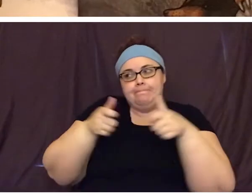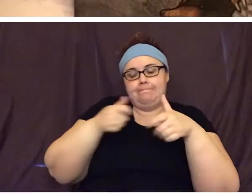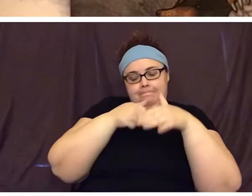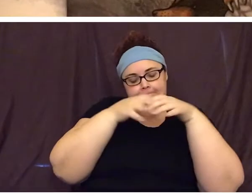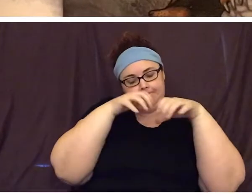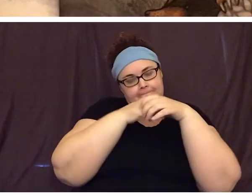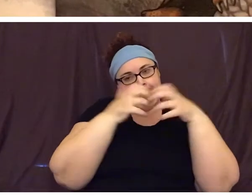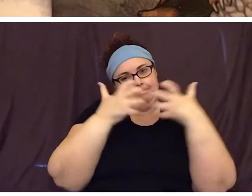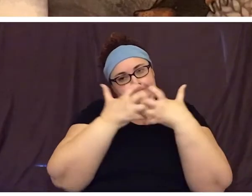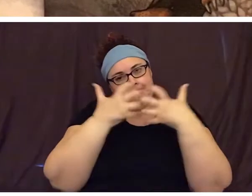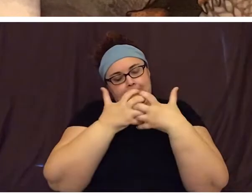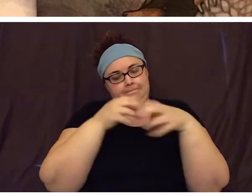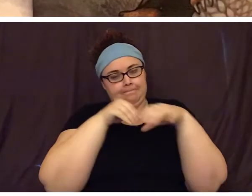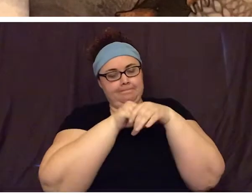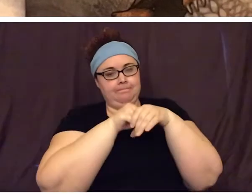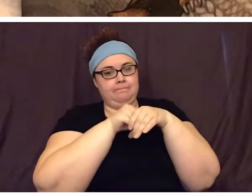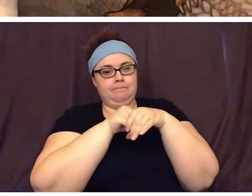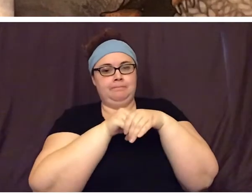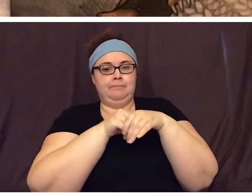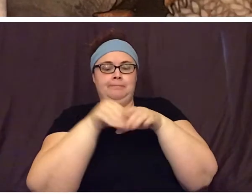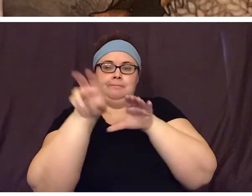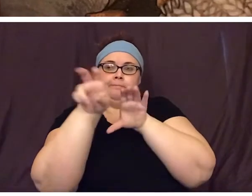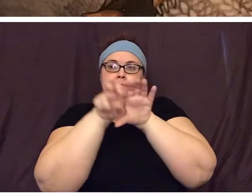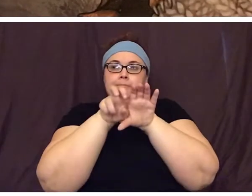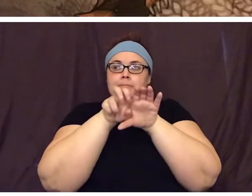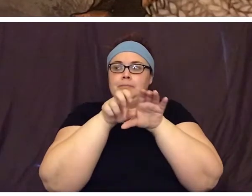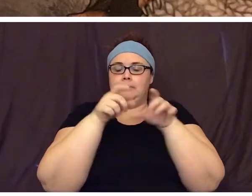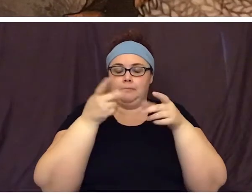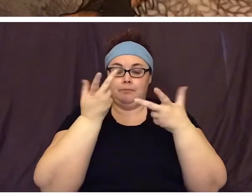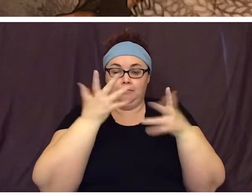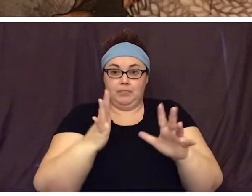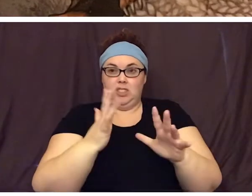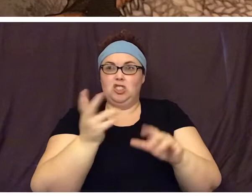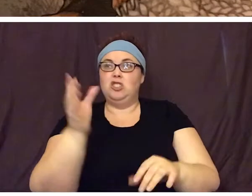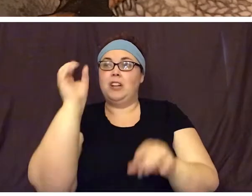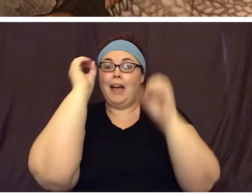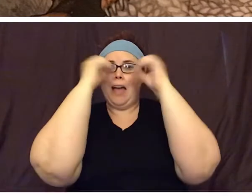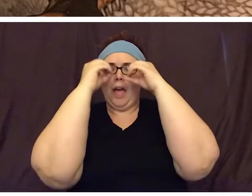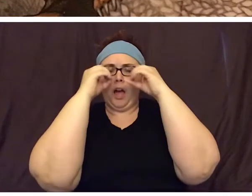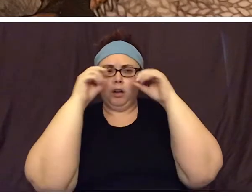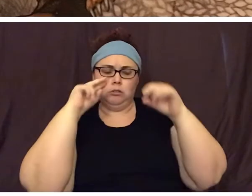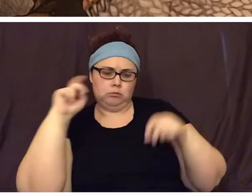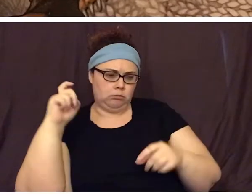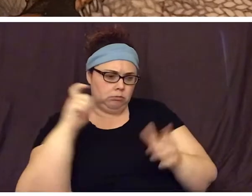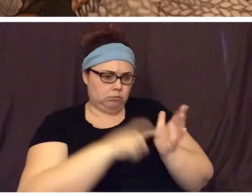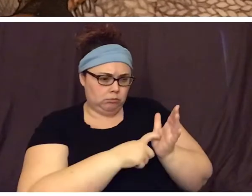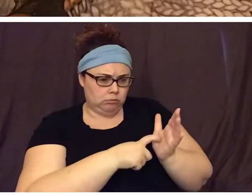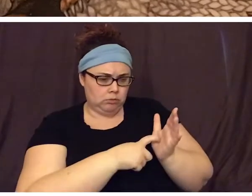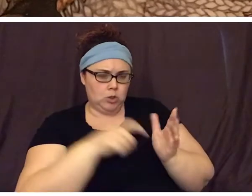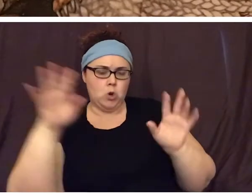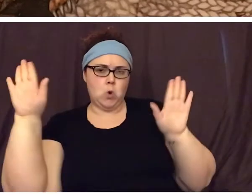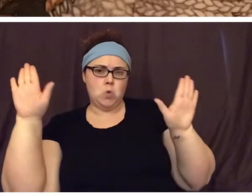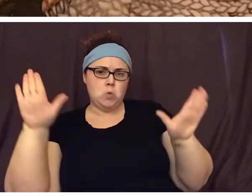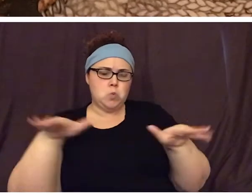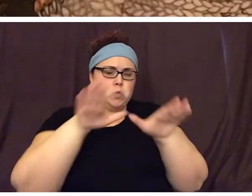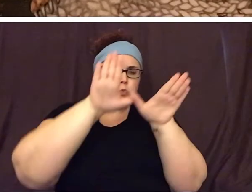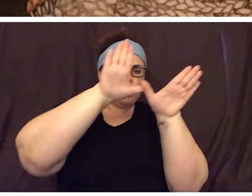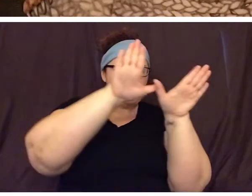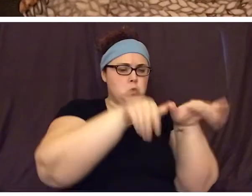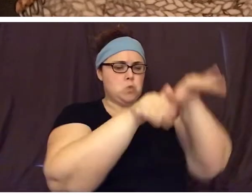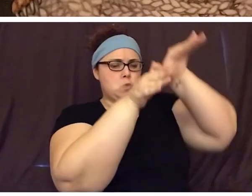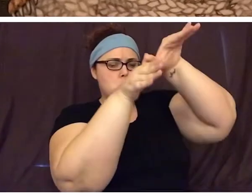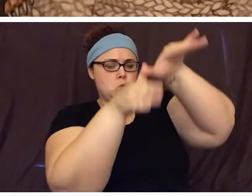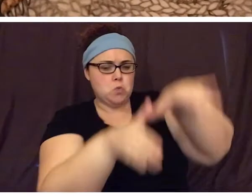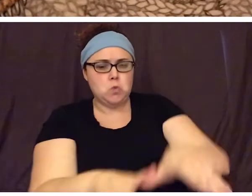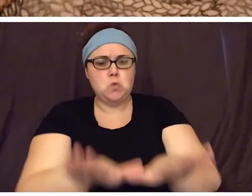As soon as the hedgehog disappeared into the mitten, a big owl, attracted by the commotion, swooped down. When he decided